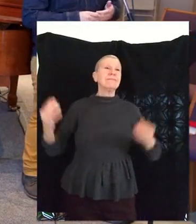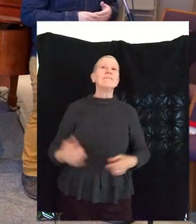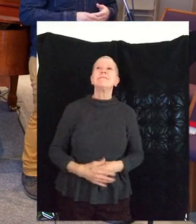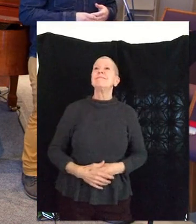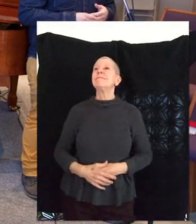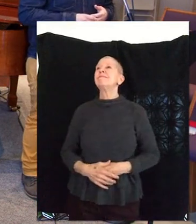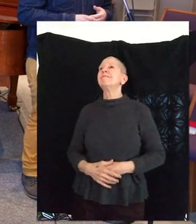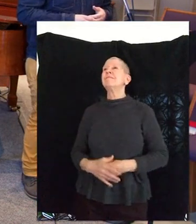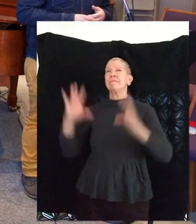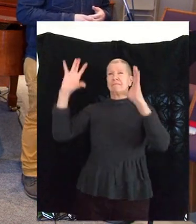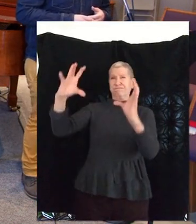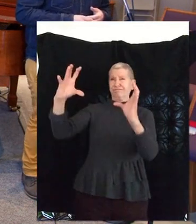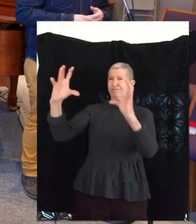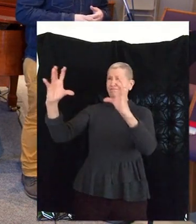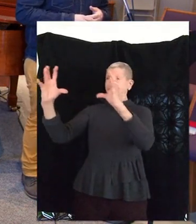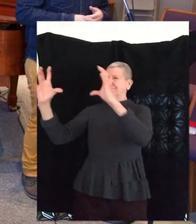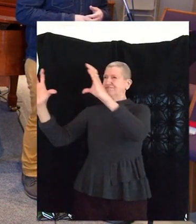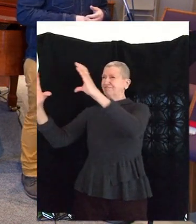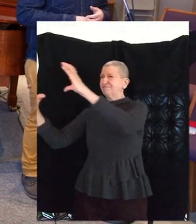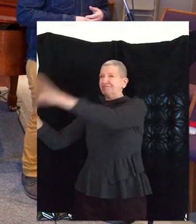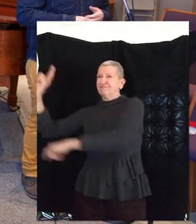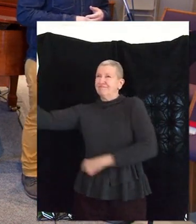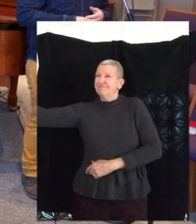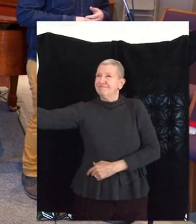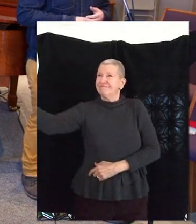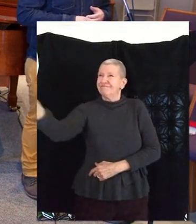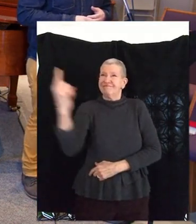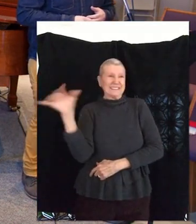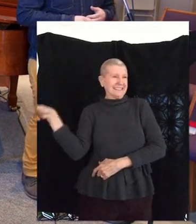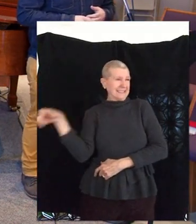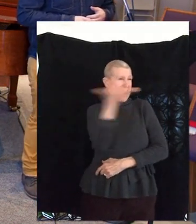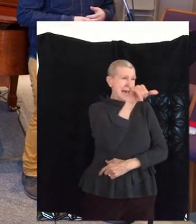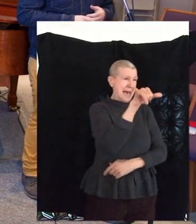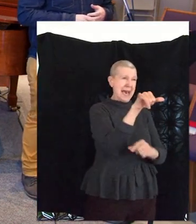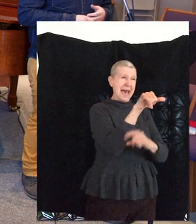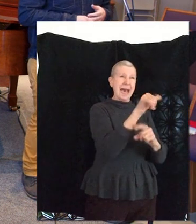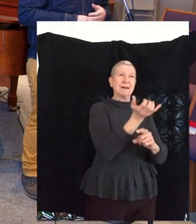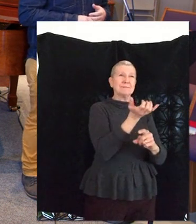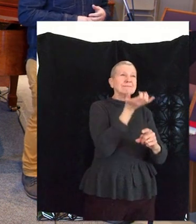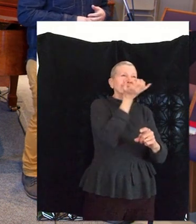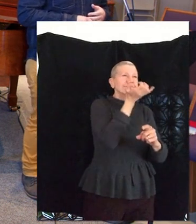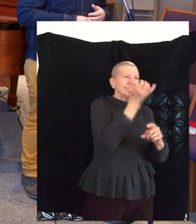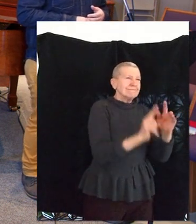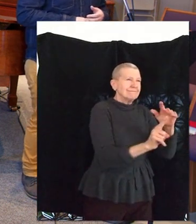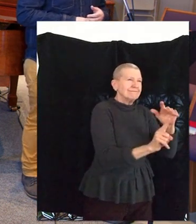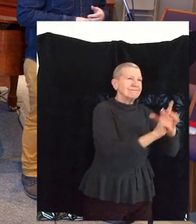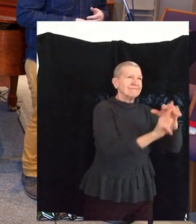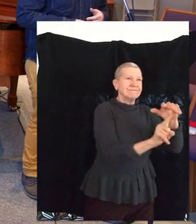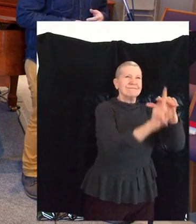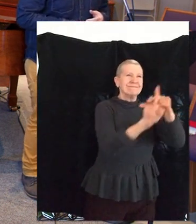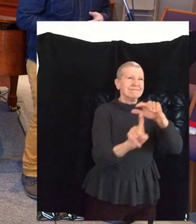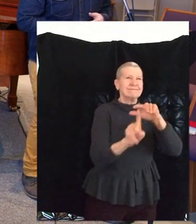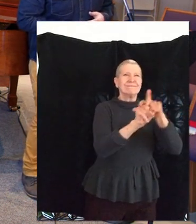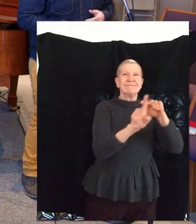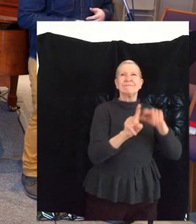Forth he came at Easter, like the risen grain. He that for 3 days in